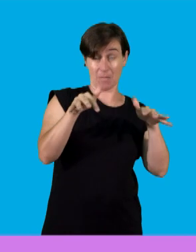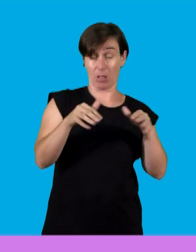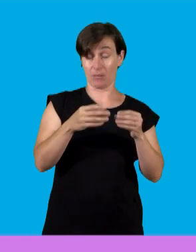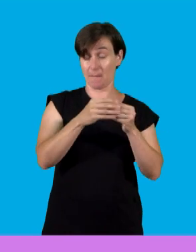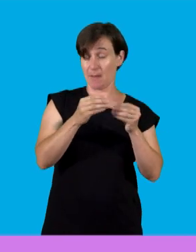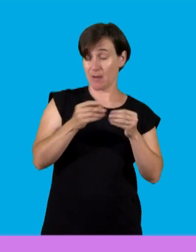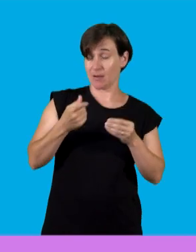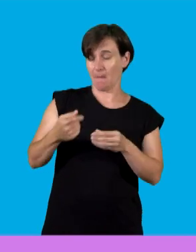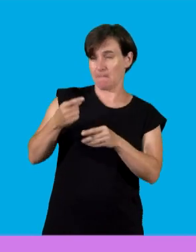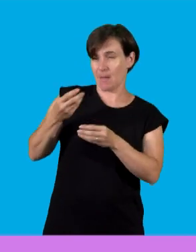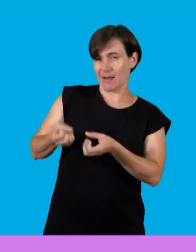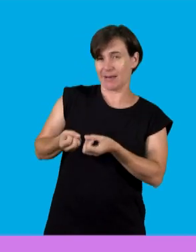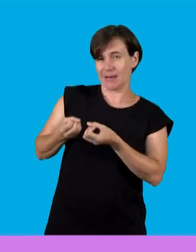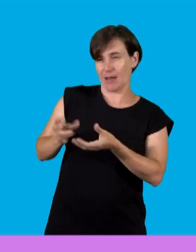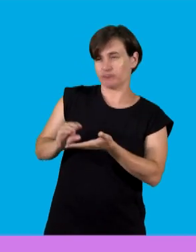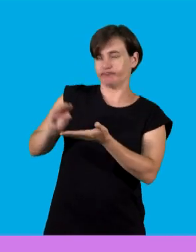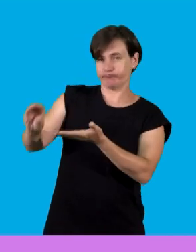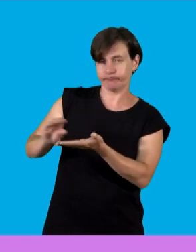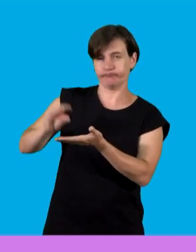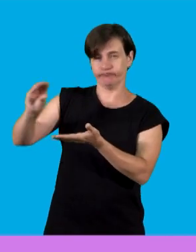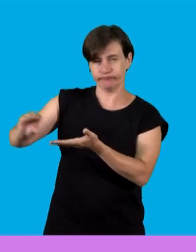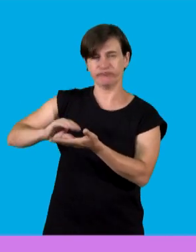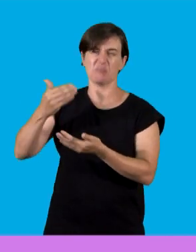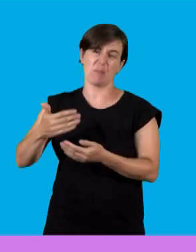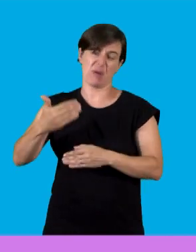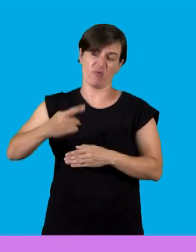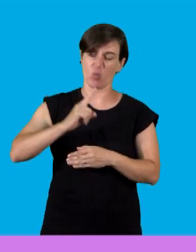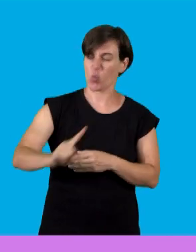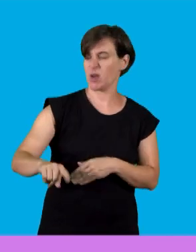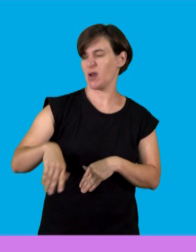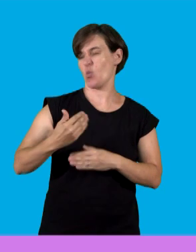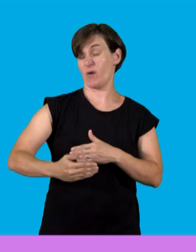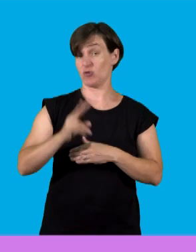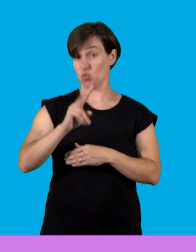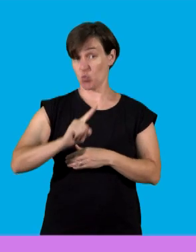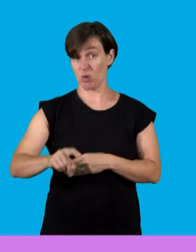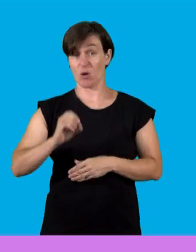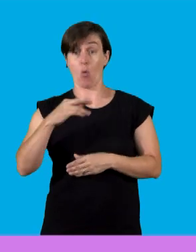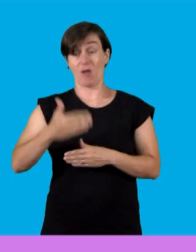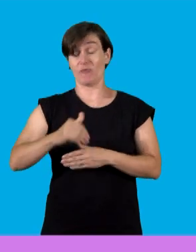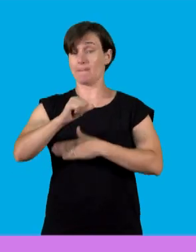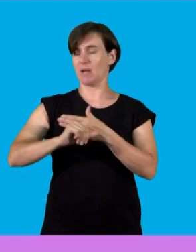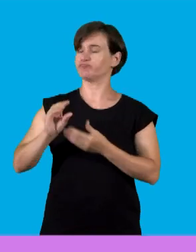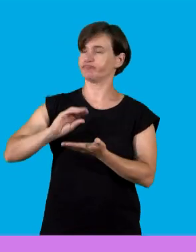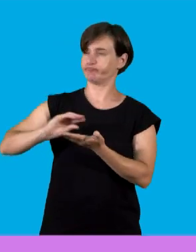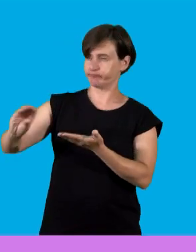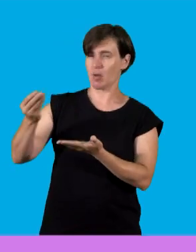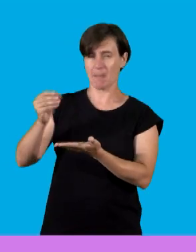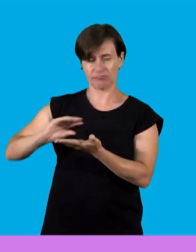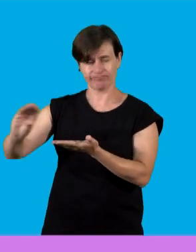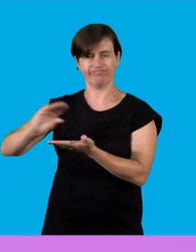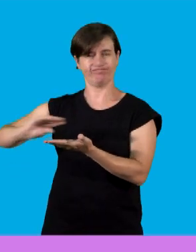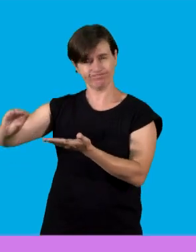fixed sums of money to a central fund on a weekly, fortnightly or monthly basis.